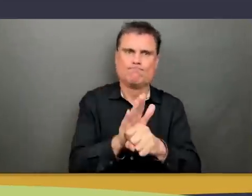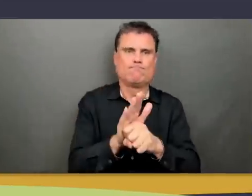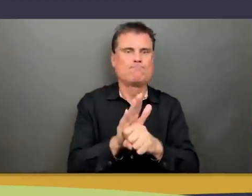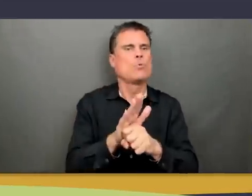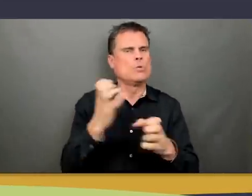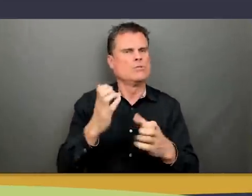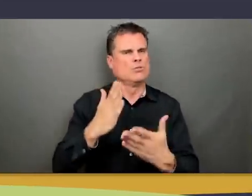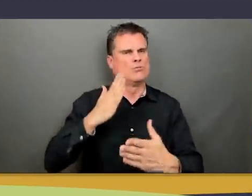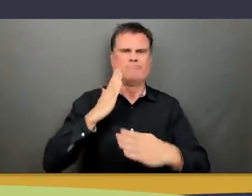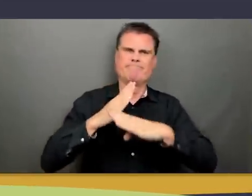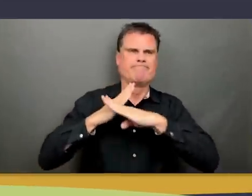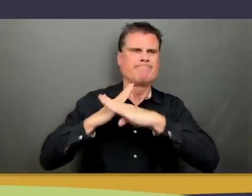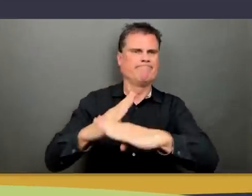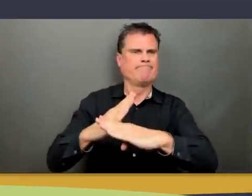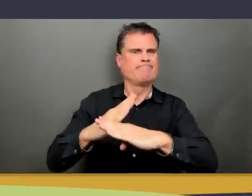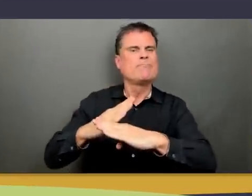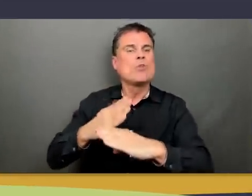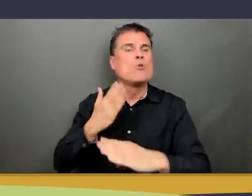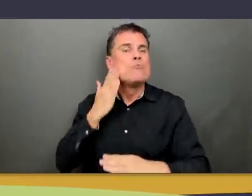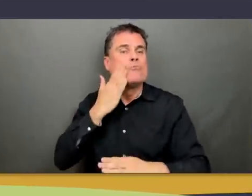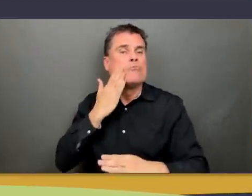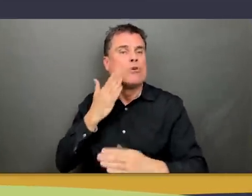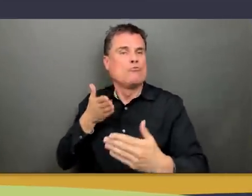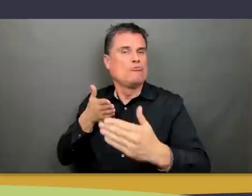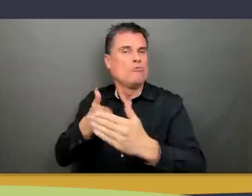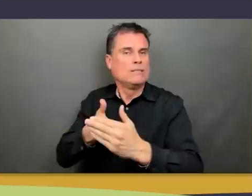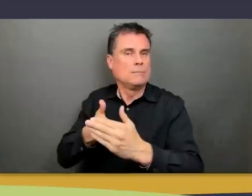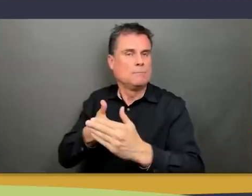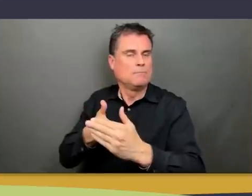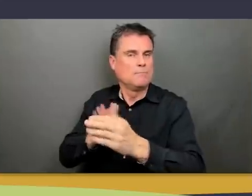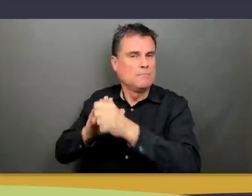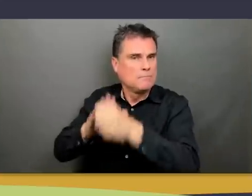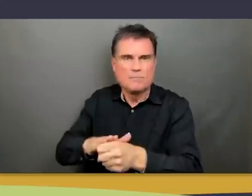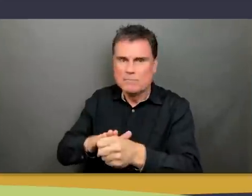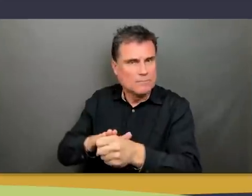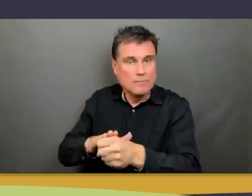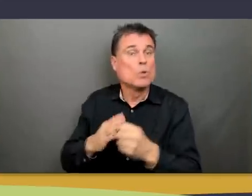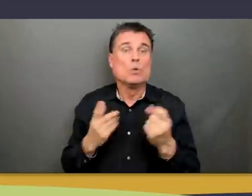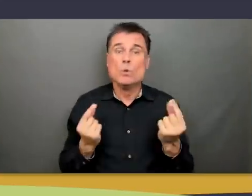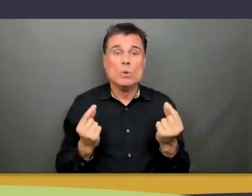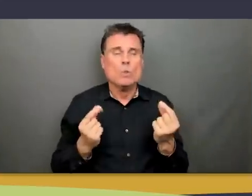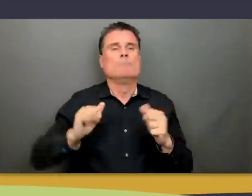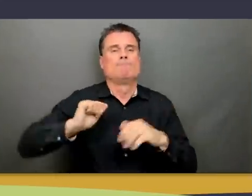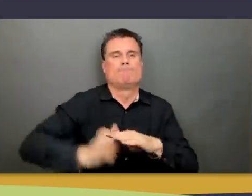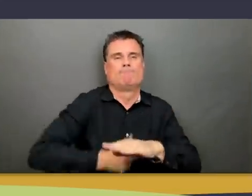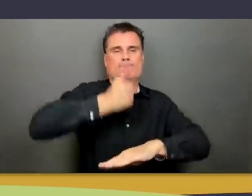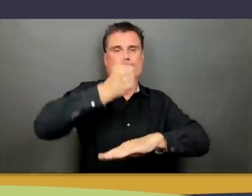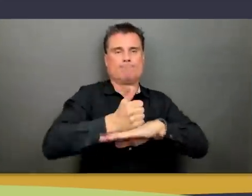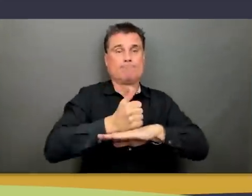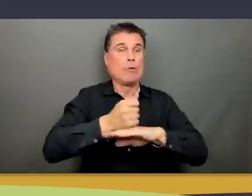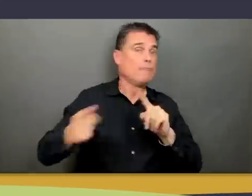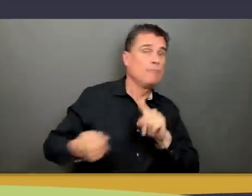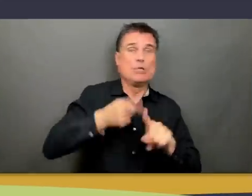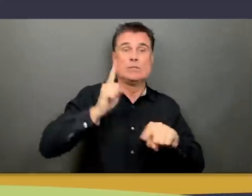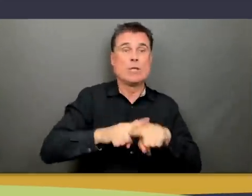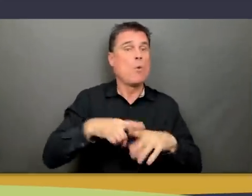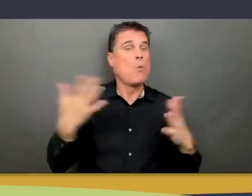Grintamber MLA Rachna Singh as the first Parliamentary Secretary for Anti-Racism